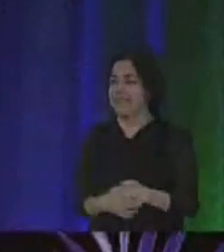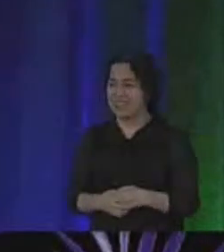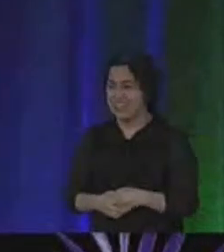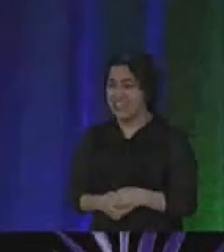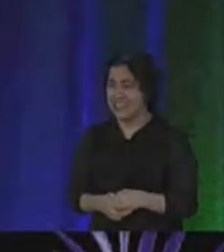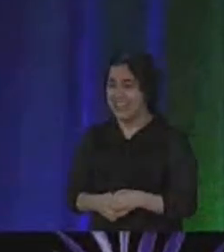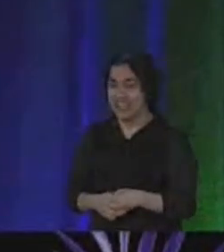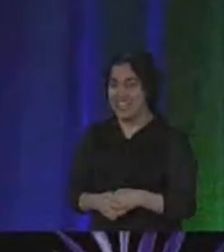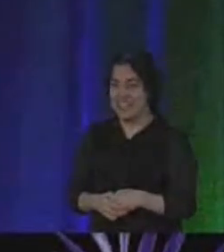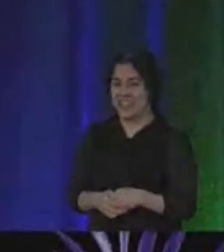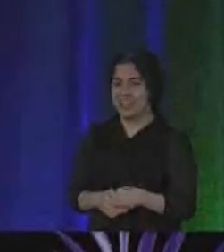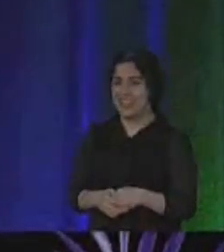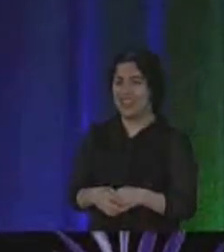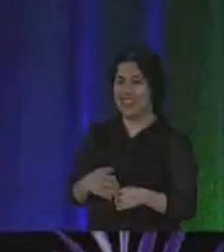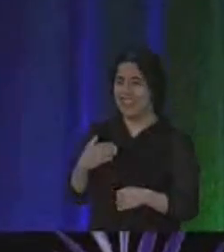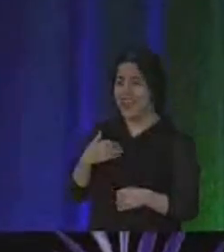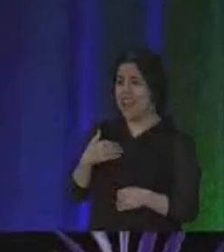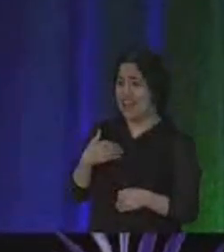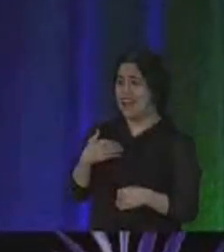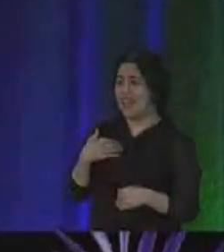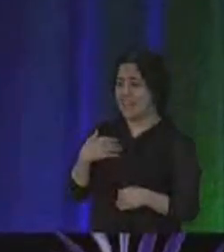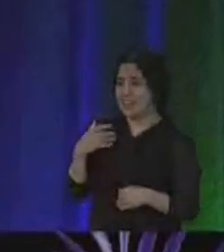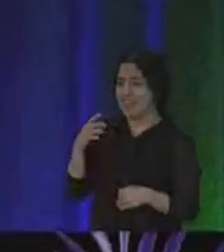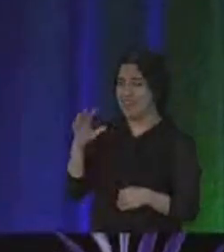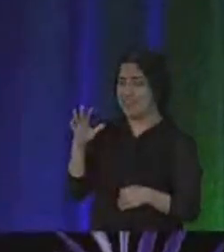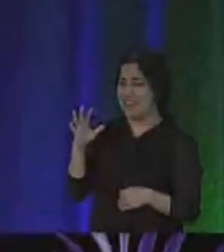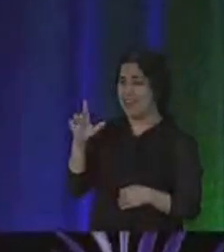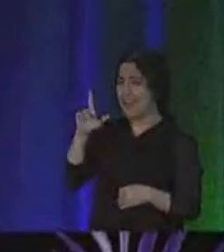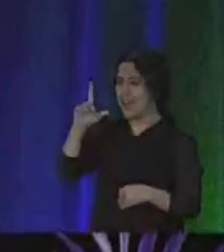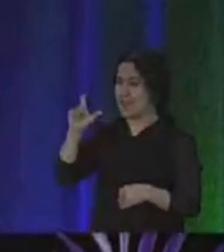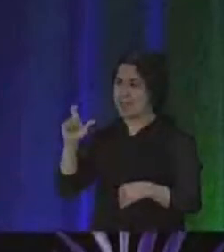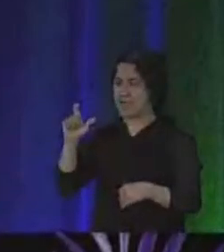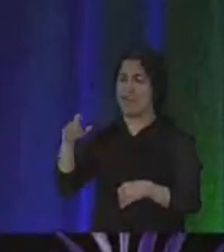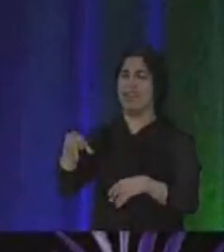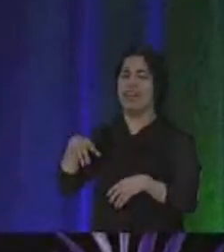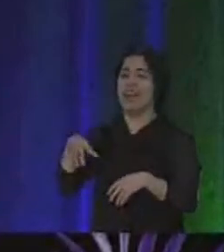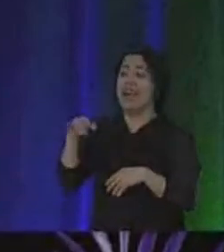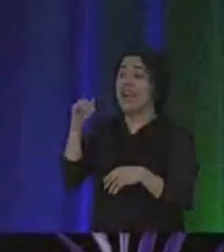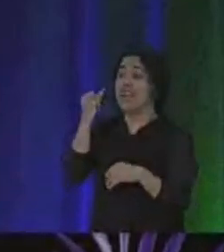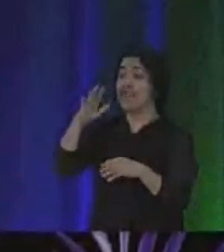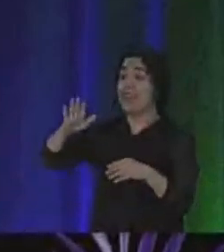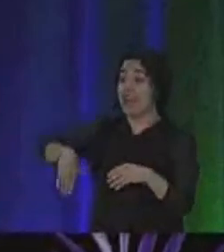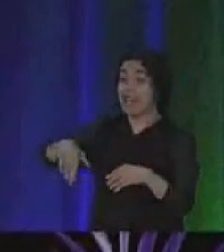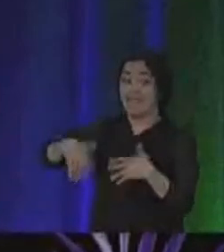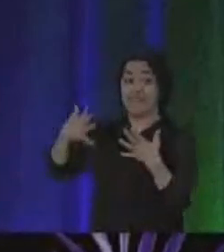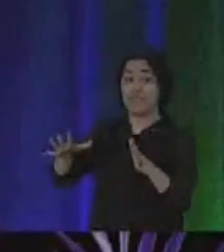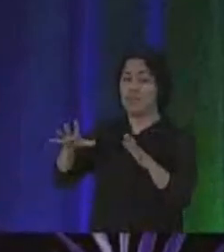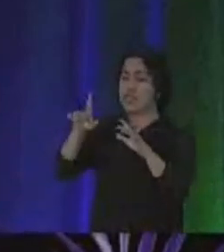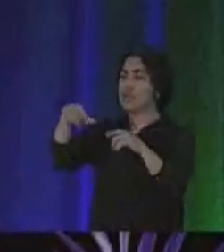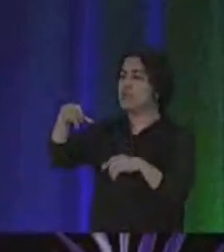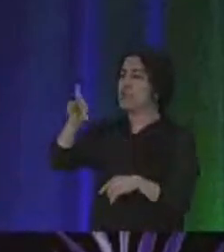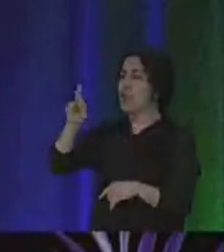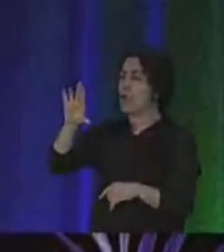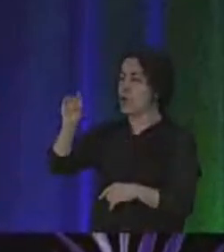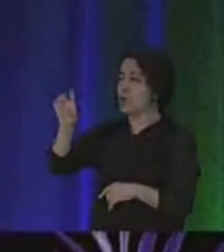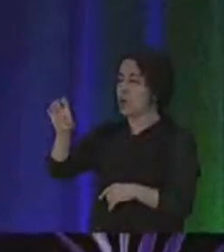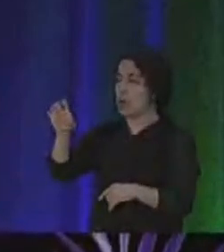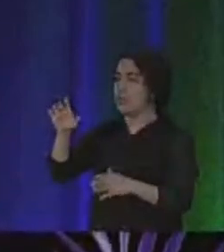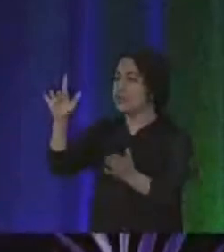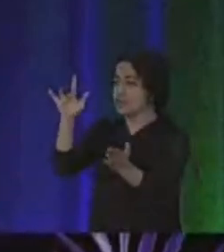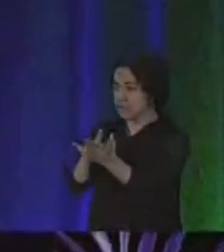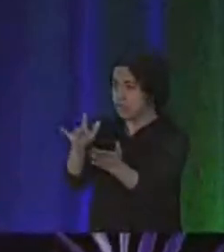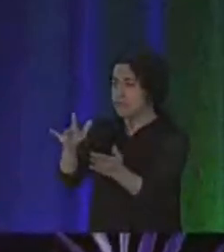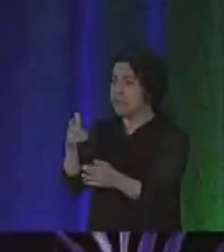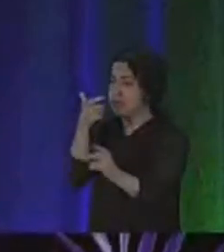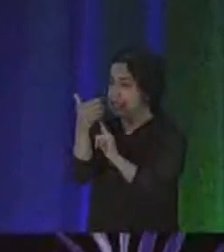We got our foghorn. If you haven't already, go ahead and scan the QR code. I like to make my slides and demos interactive. We're gonna have some